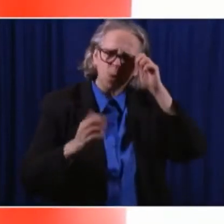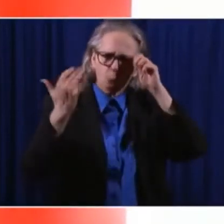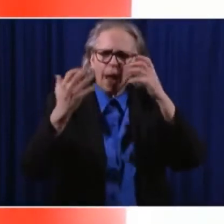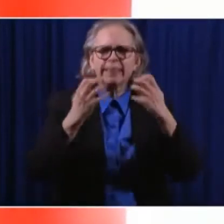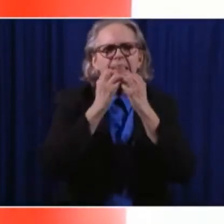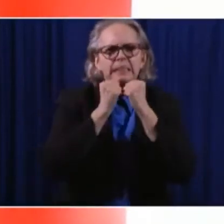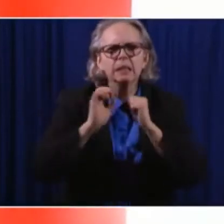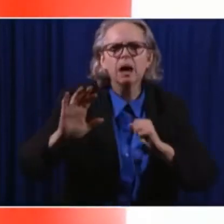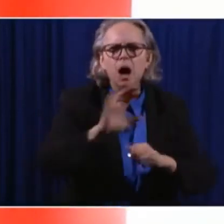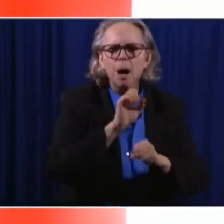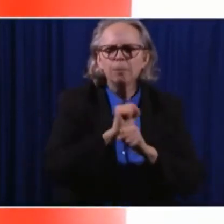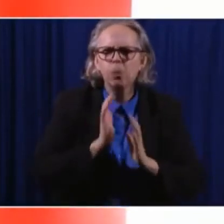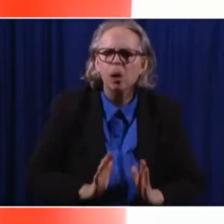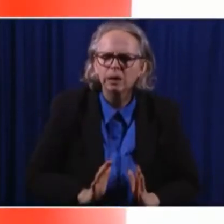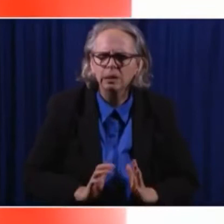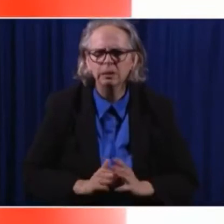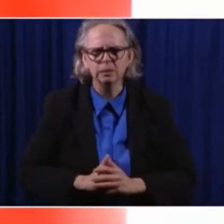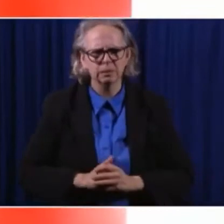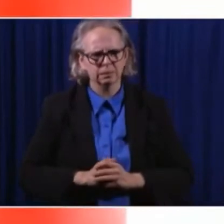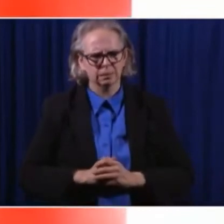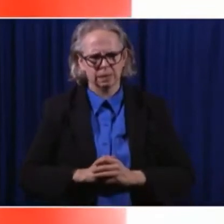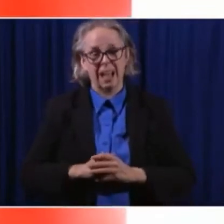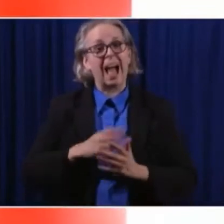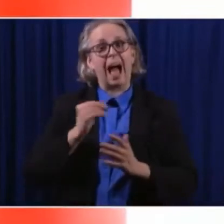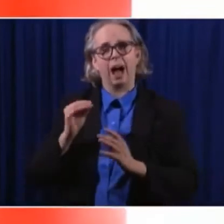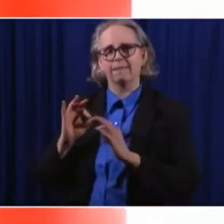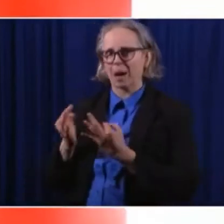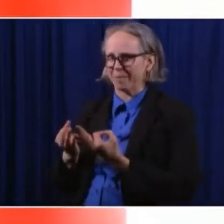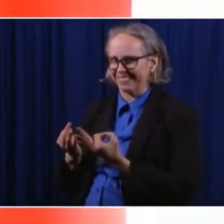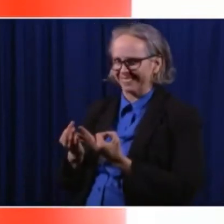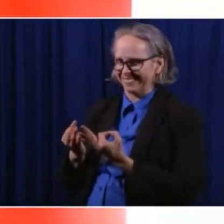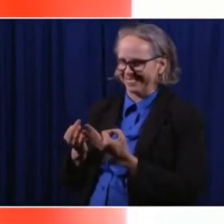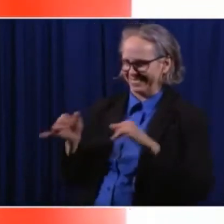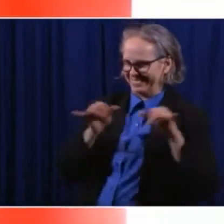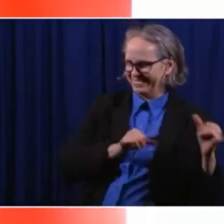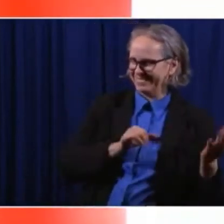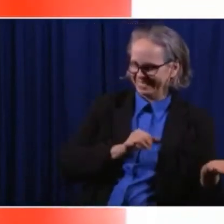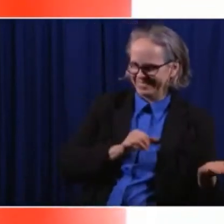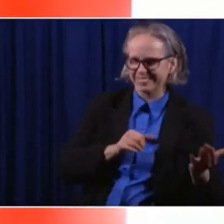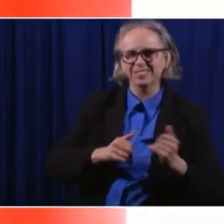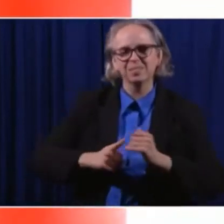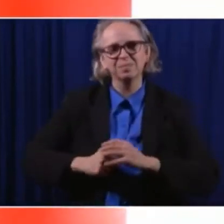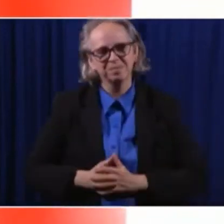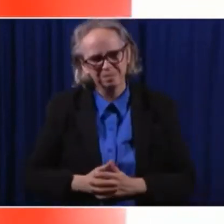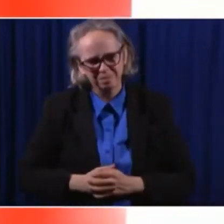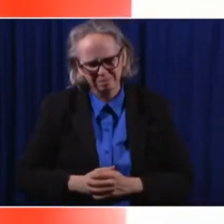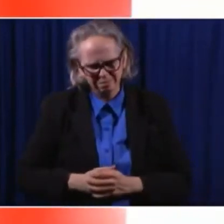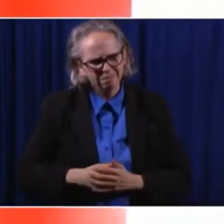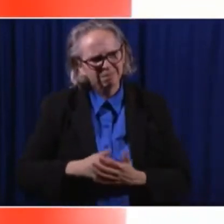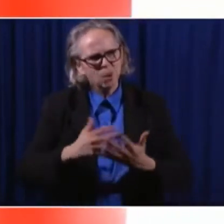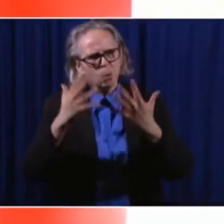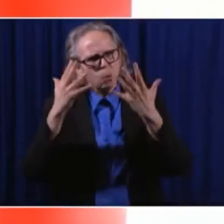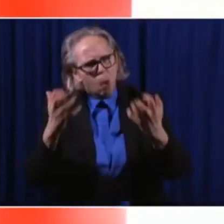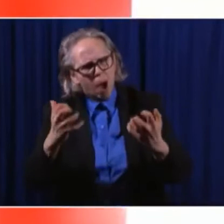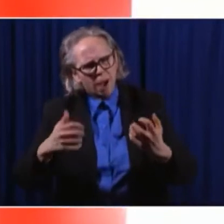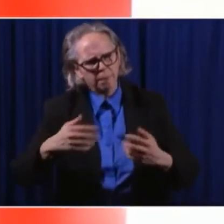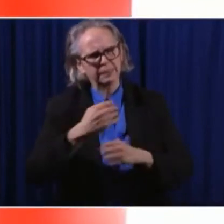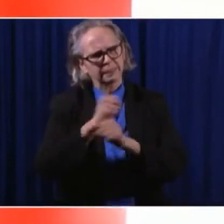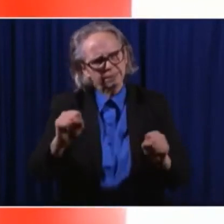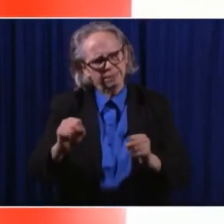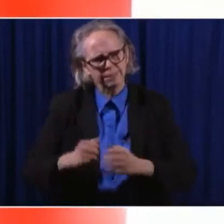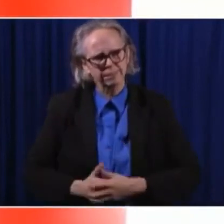And we know that we also love taking care of our guests. So we certainly want to be safe. Months ago, we started something called the Ohio Restaurant